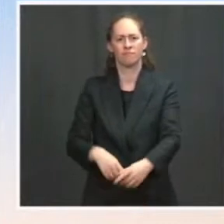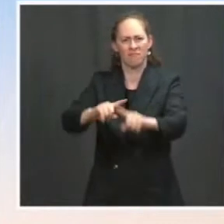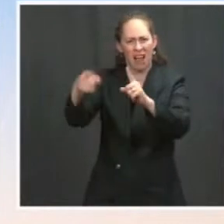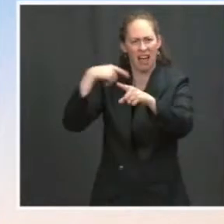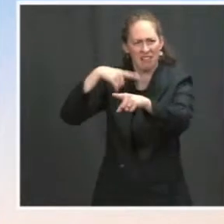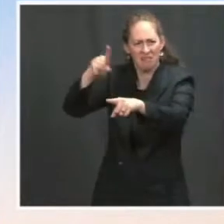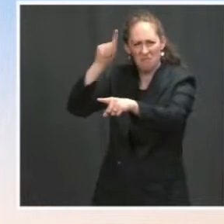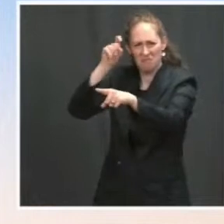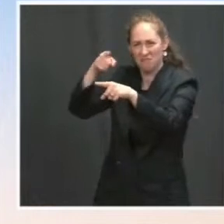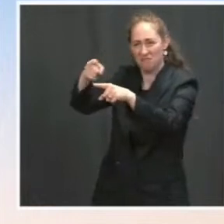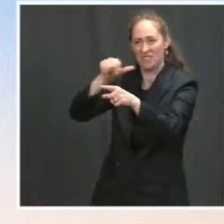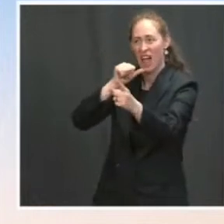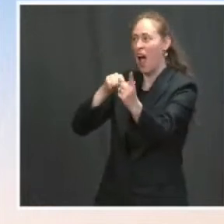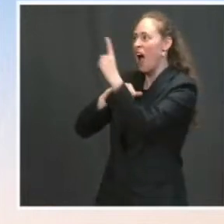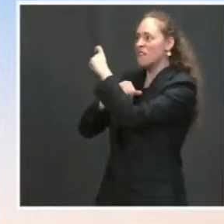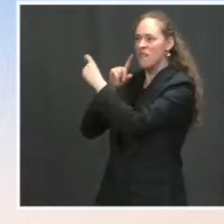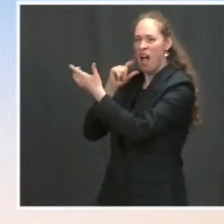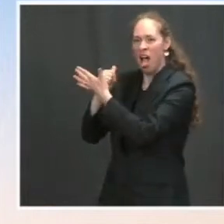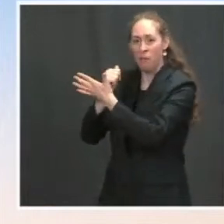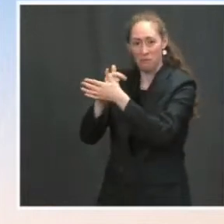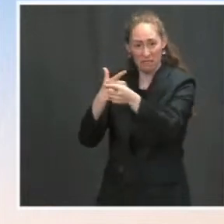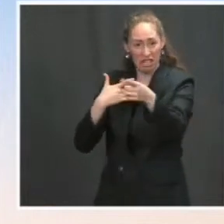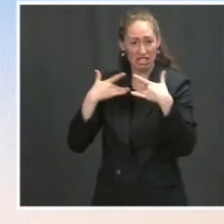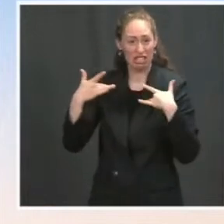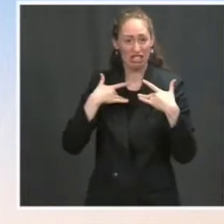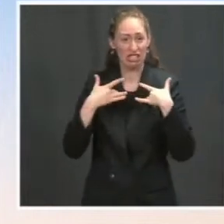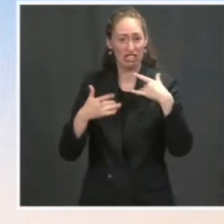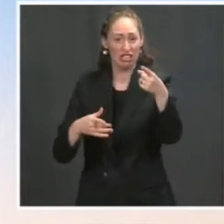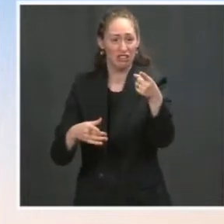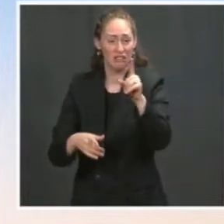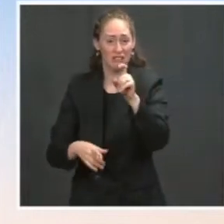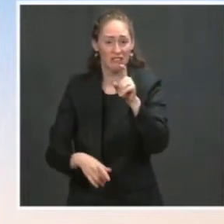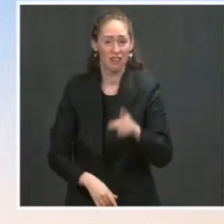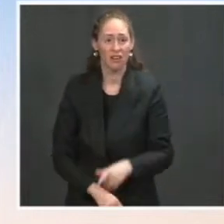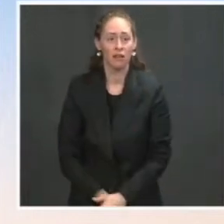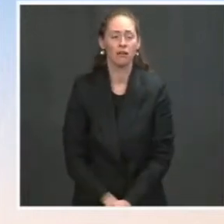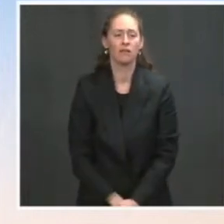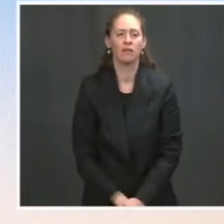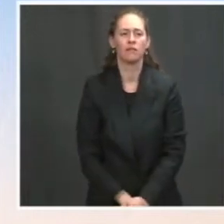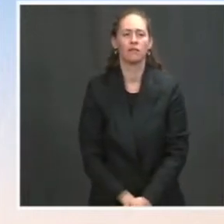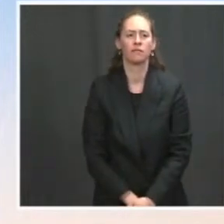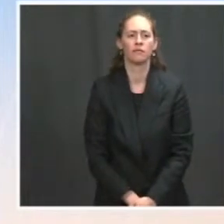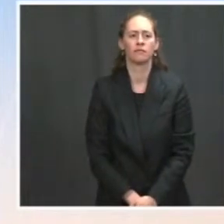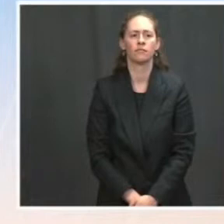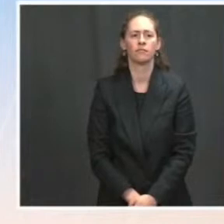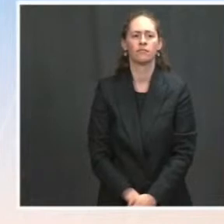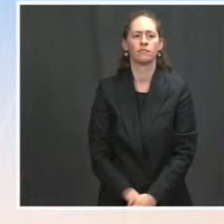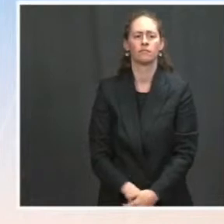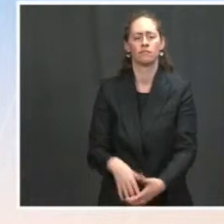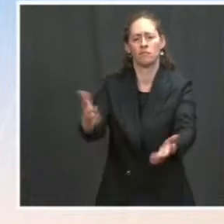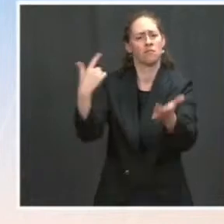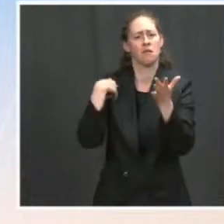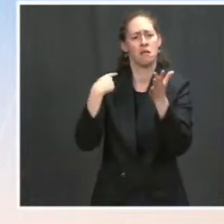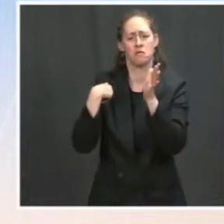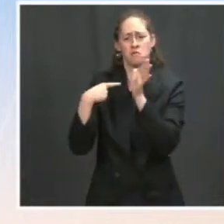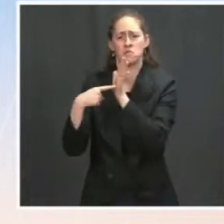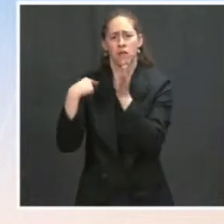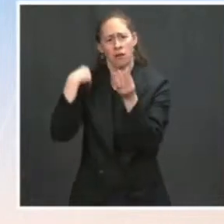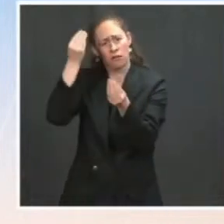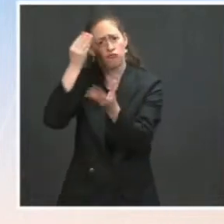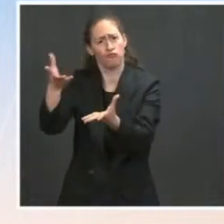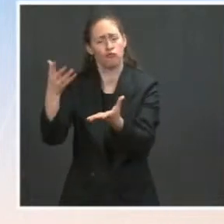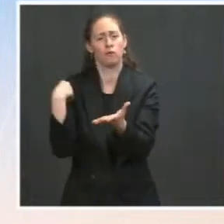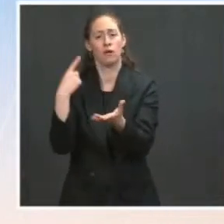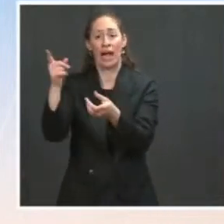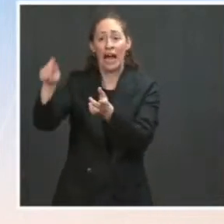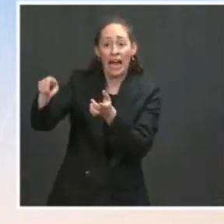capacity? Our goal is ensuring that the support is available so that any private sector entity who is experiencing a cyber hack can turn to the